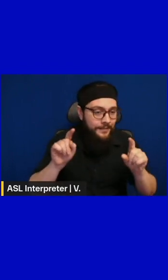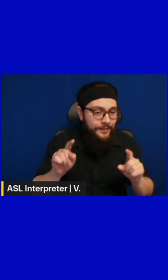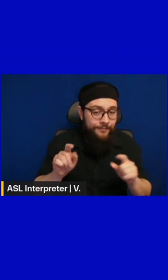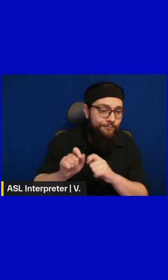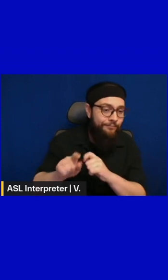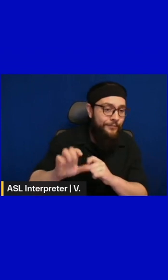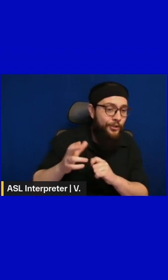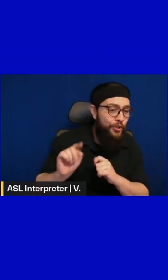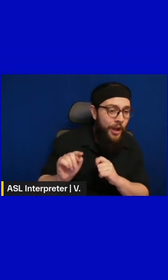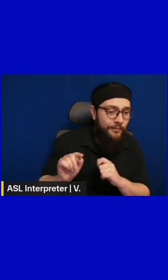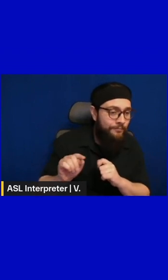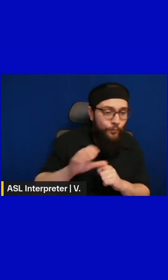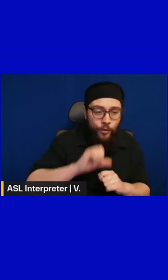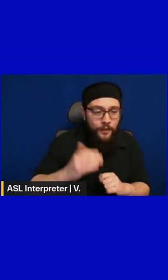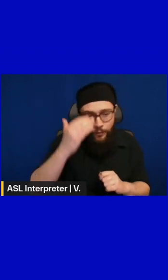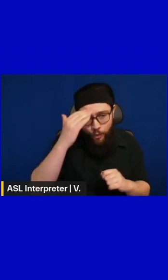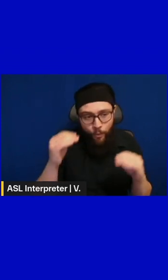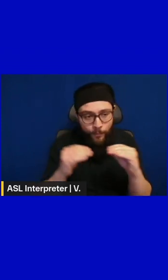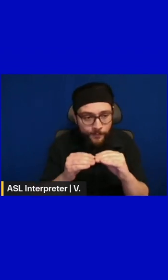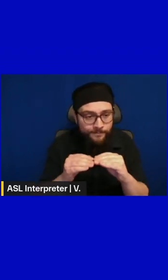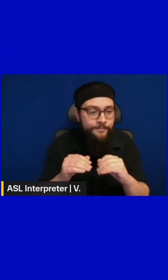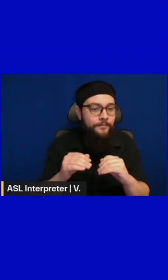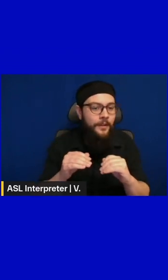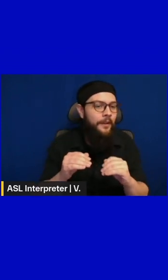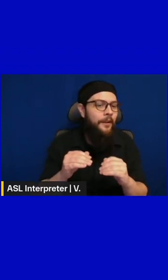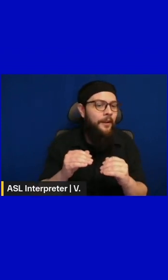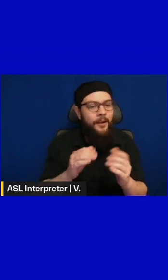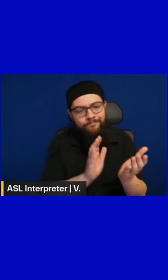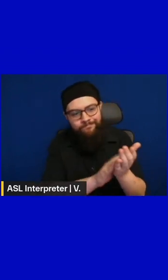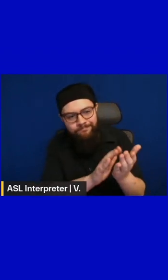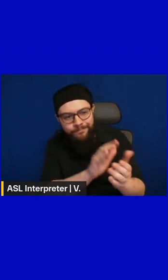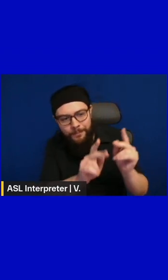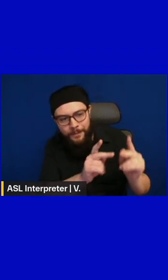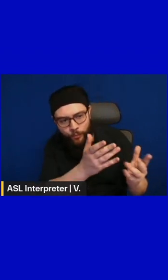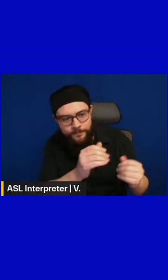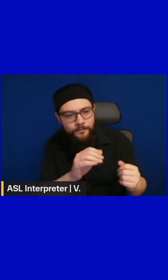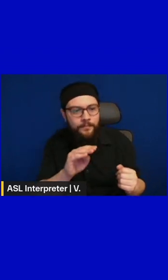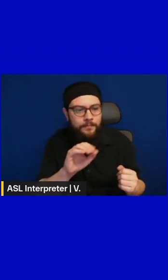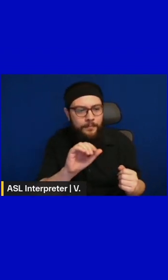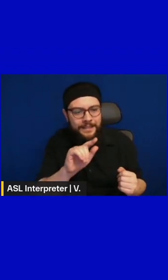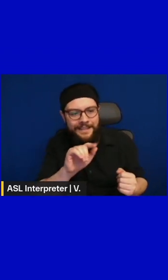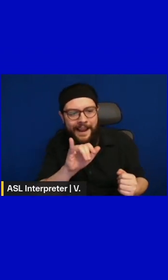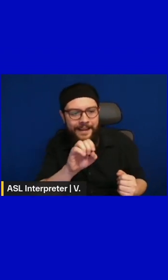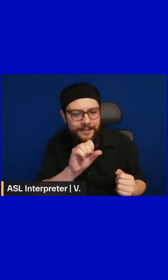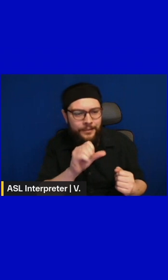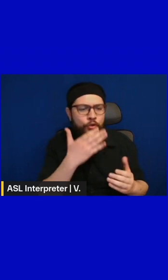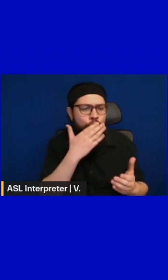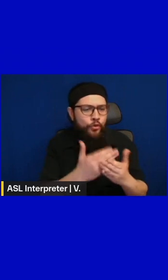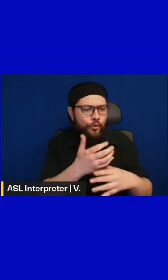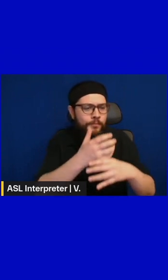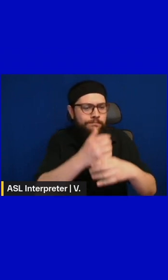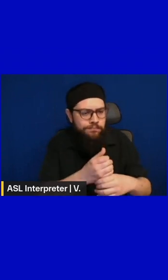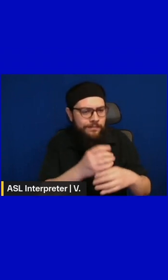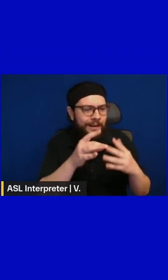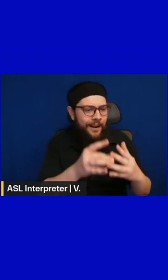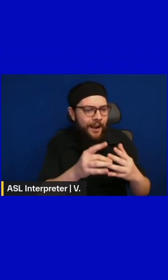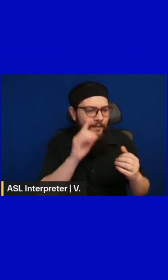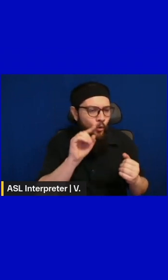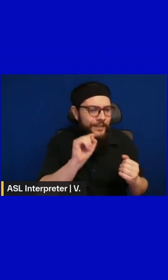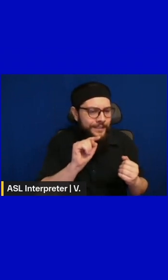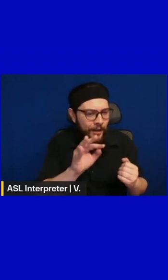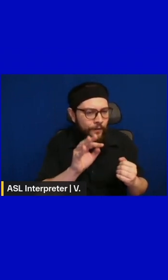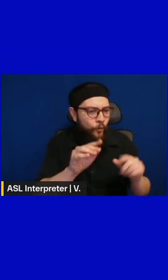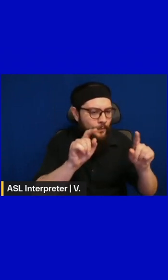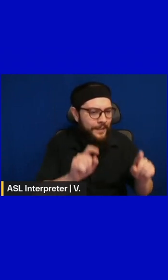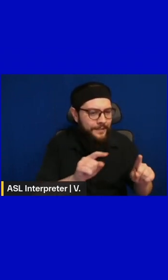We'd love to hear and learn more. A couple shout outs to a few different folks. Mateus has a good comprehensive guide on Terraform testing.